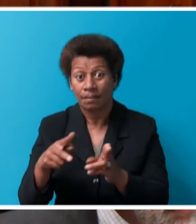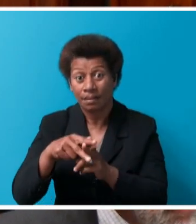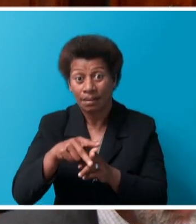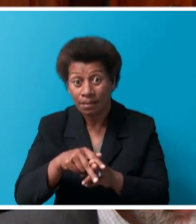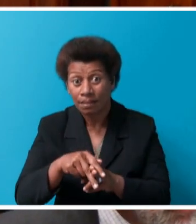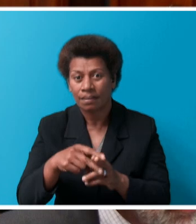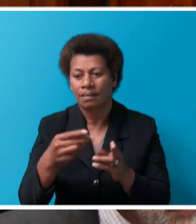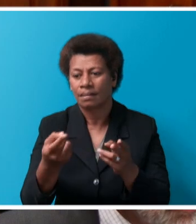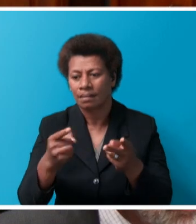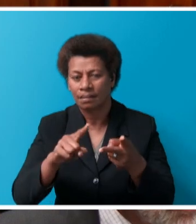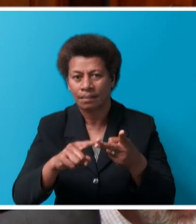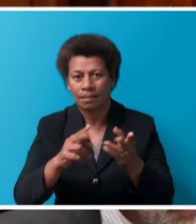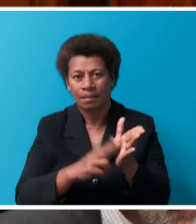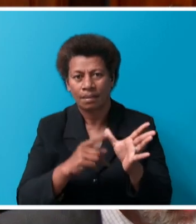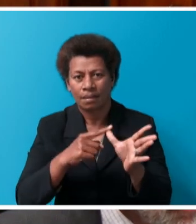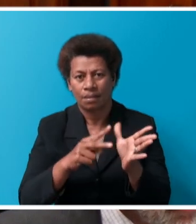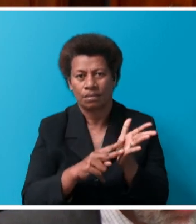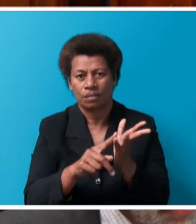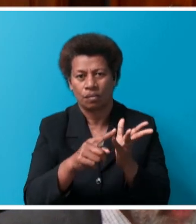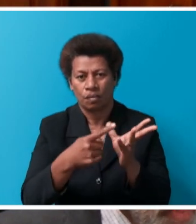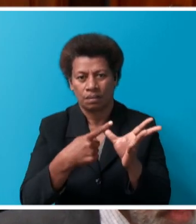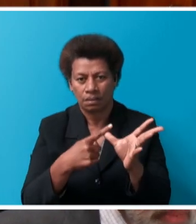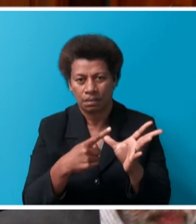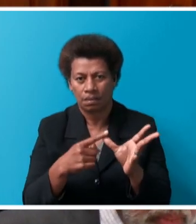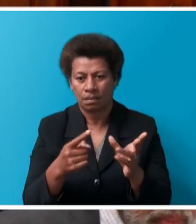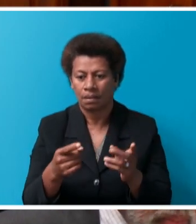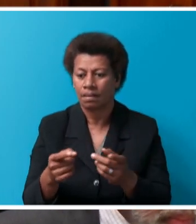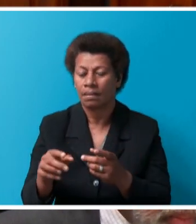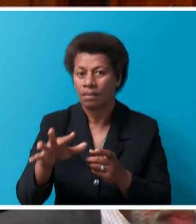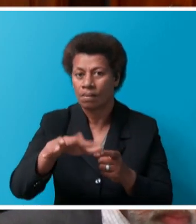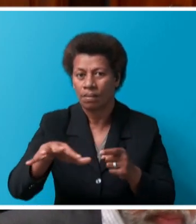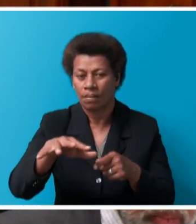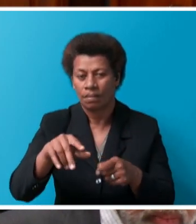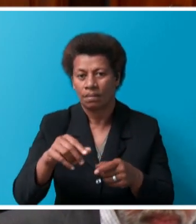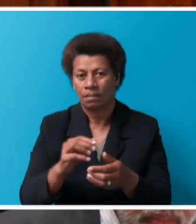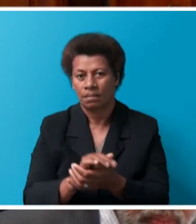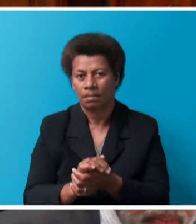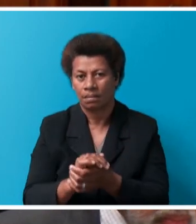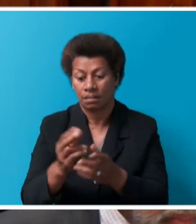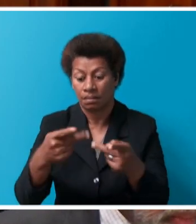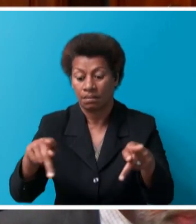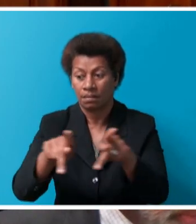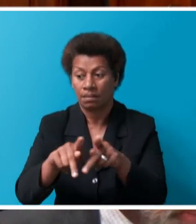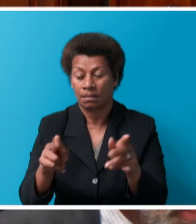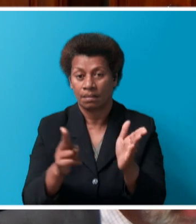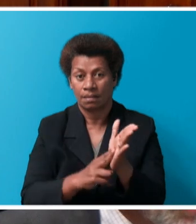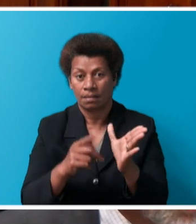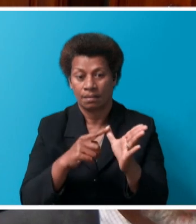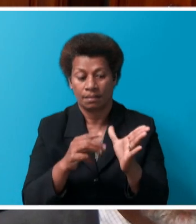muninga kemuto mai na osa iata na tiki no na mataku o na